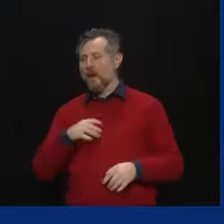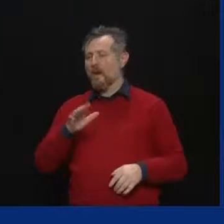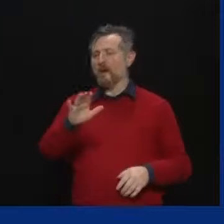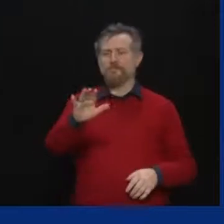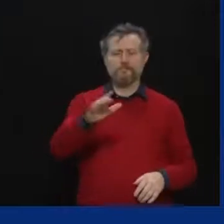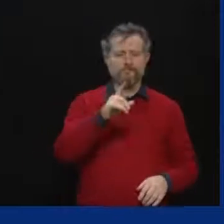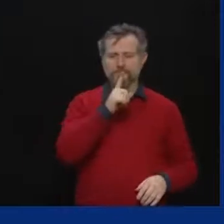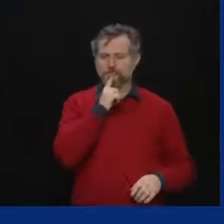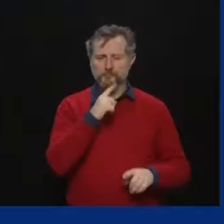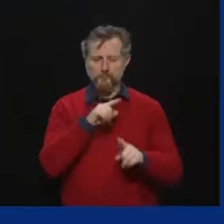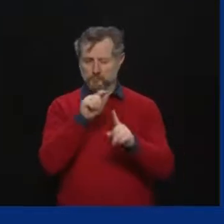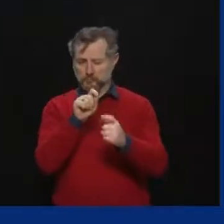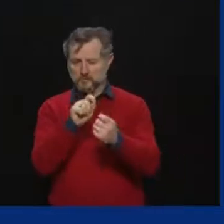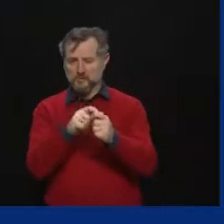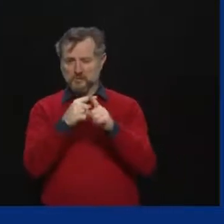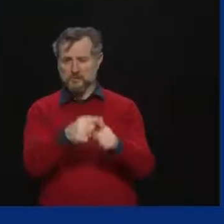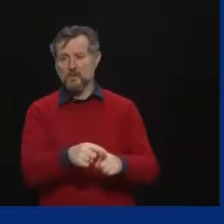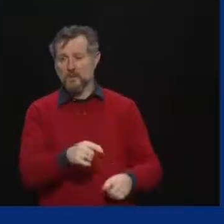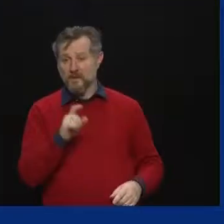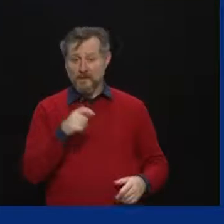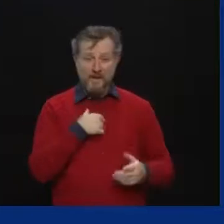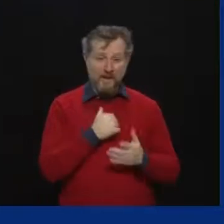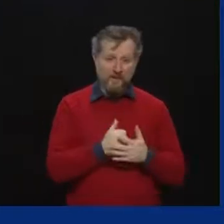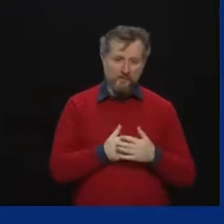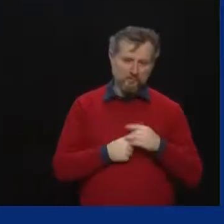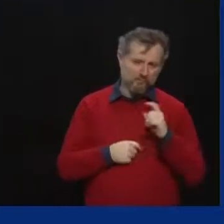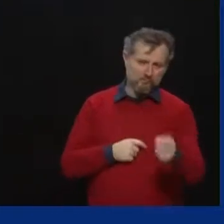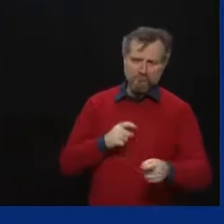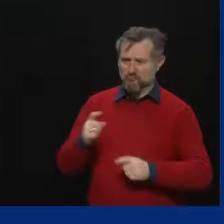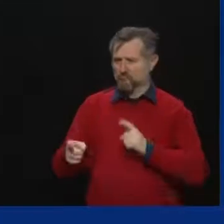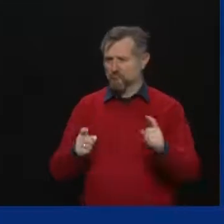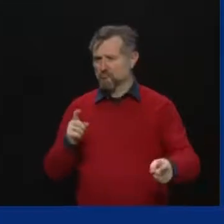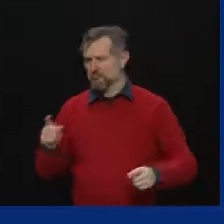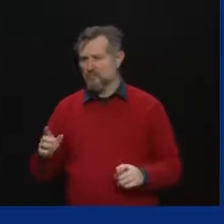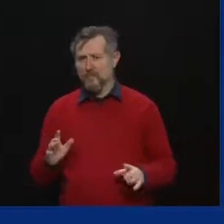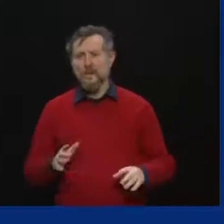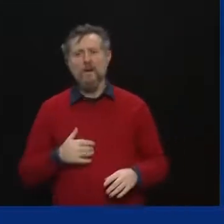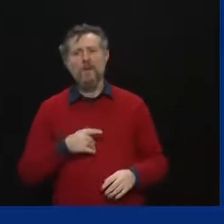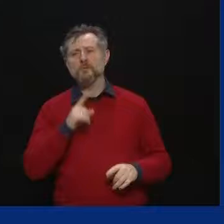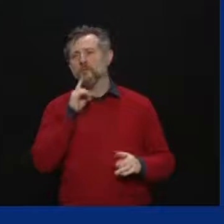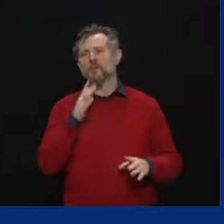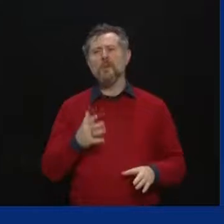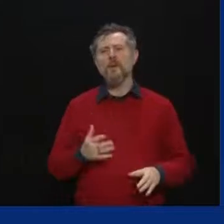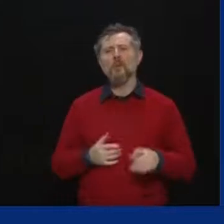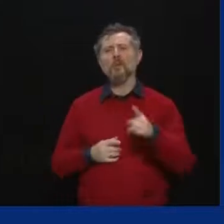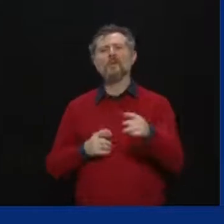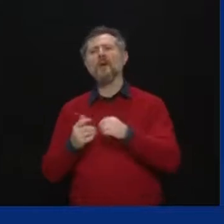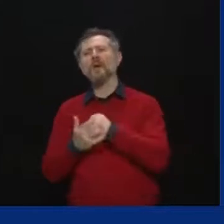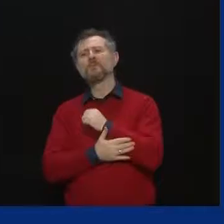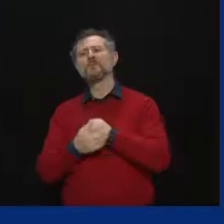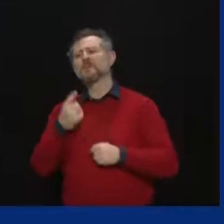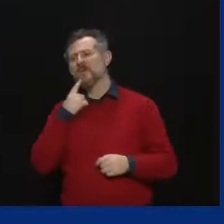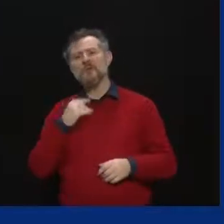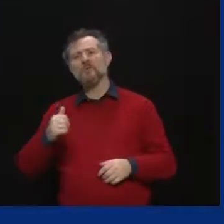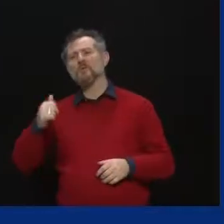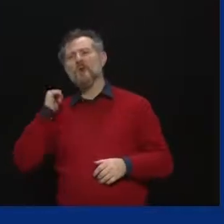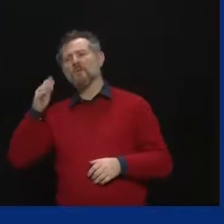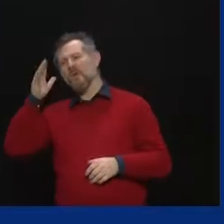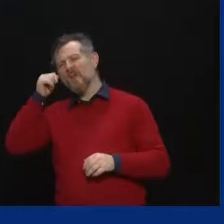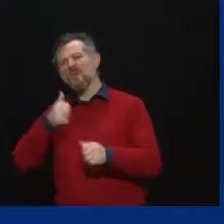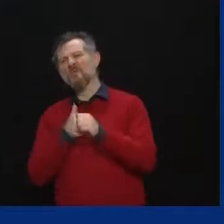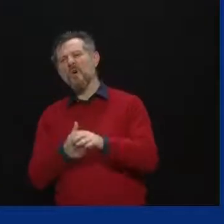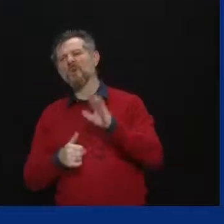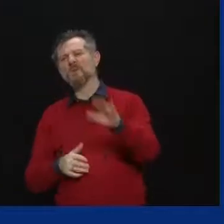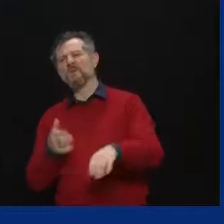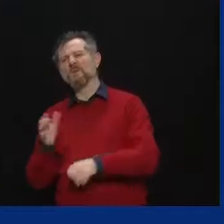place. We're just going to be lending resources where it's needed. Why won't you target the counties that said we won't enforce it? Isn't that